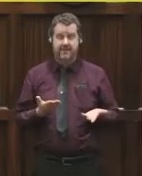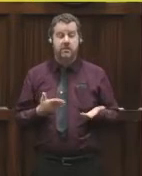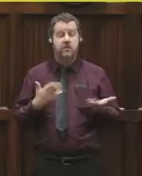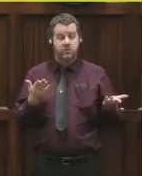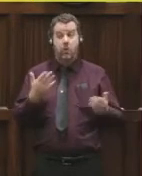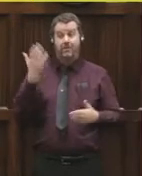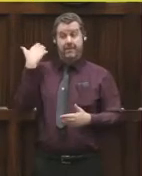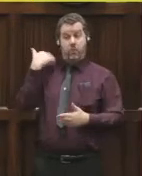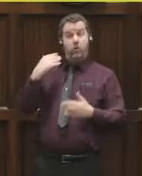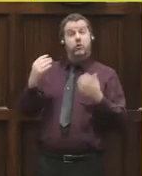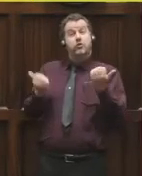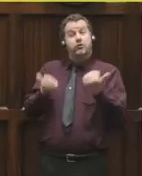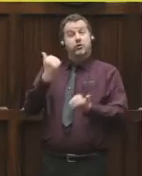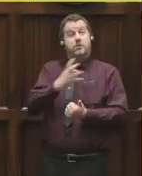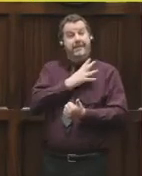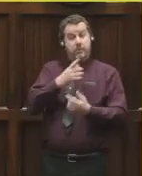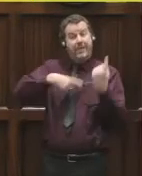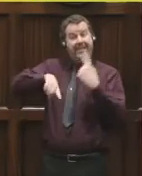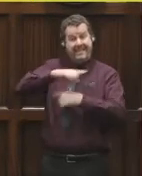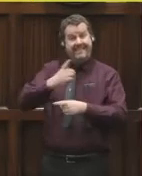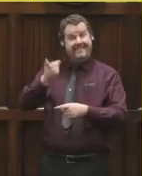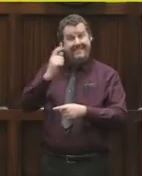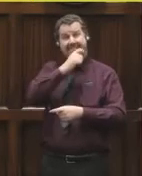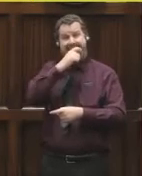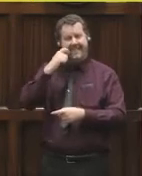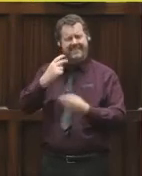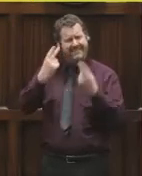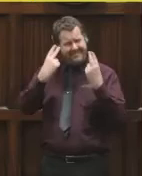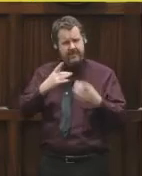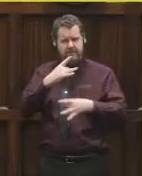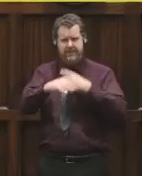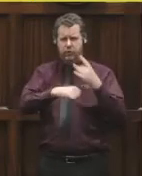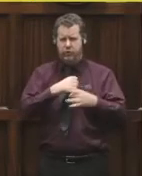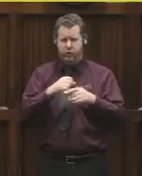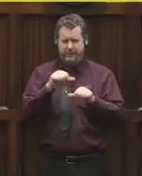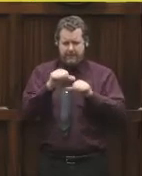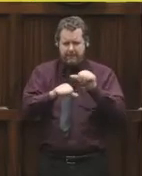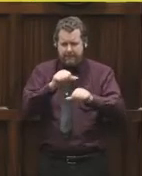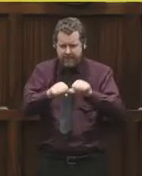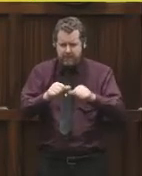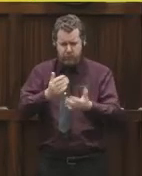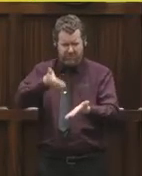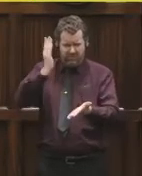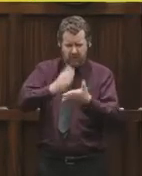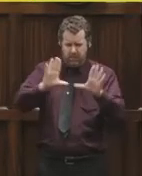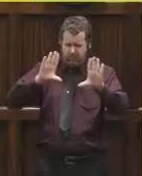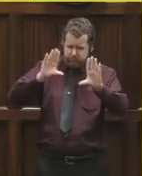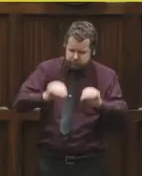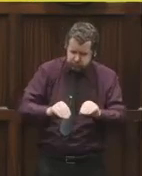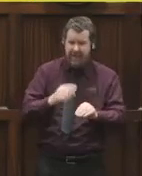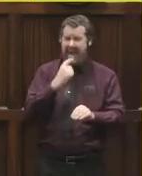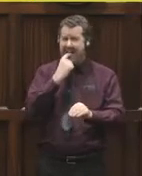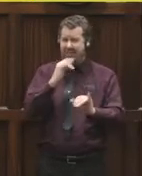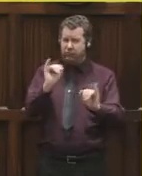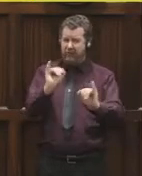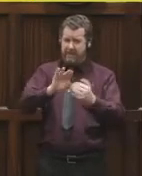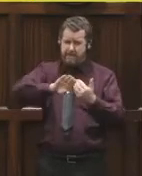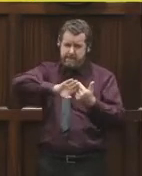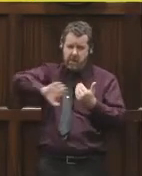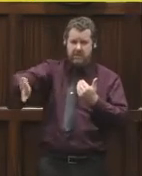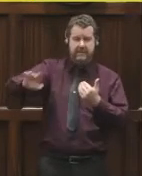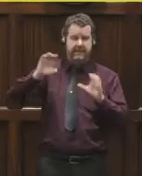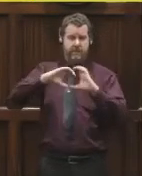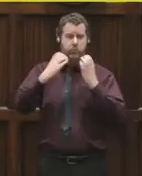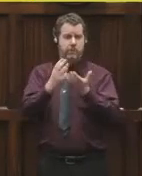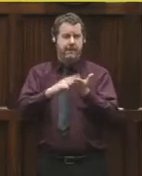Committee, is to ensure that adequate steps are taken to end the extreme marginalisation of people in the deaf community, and that's a